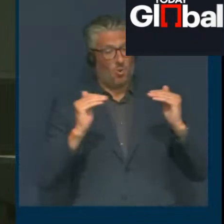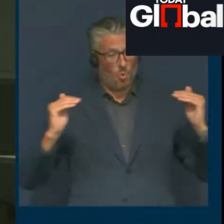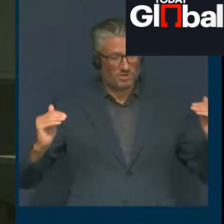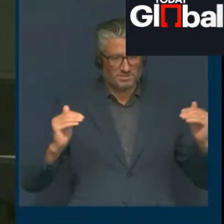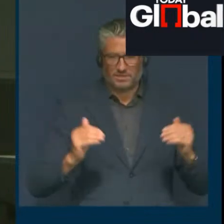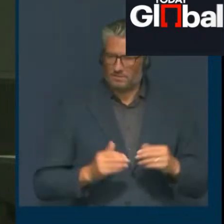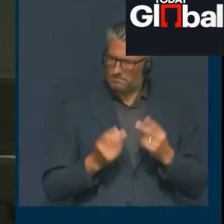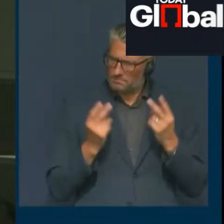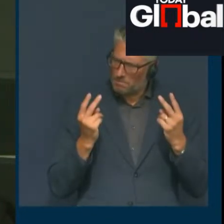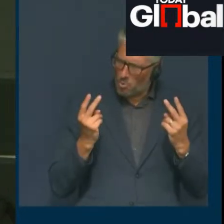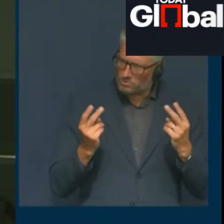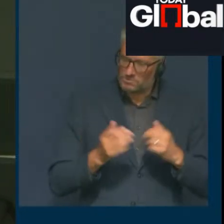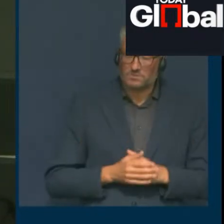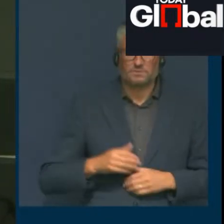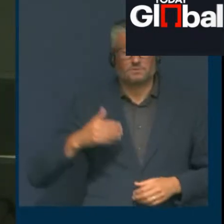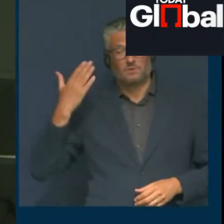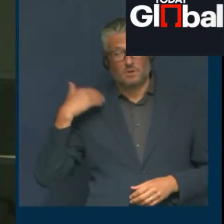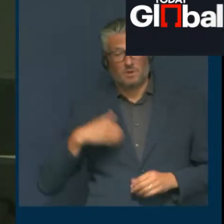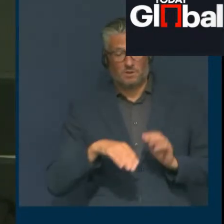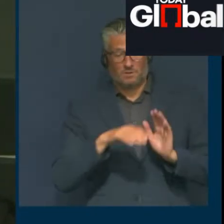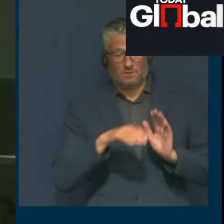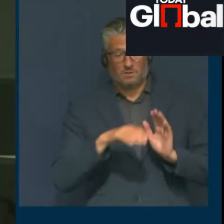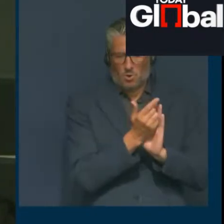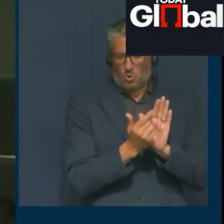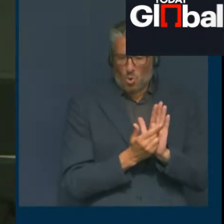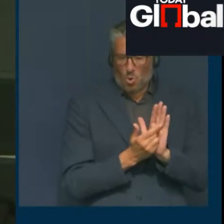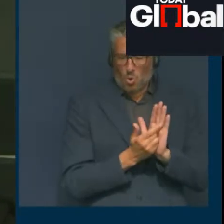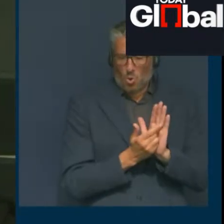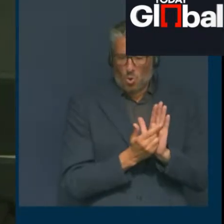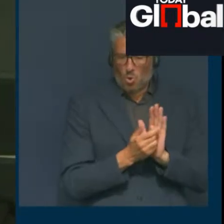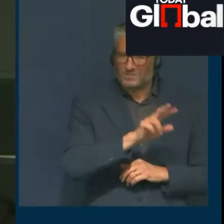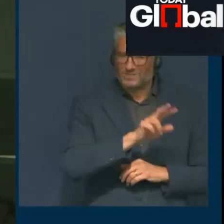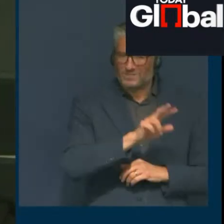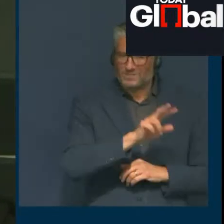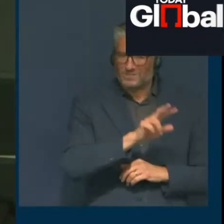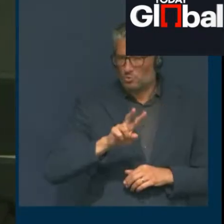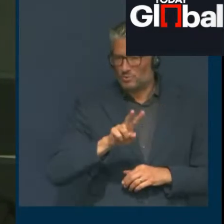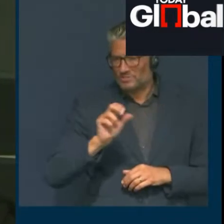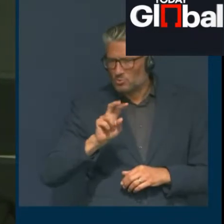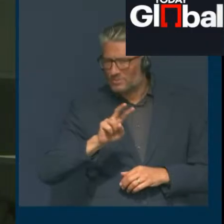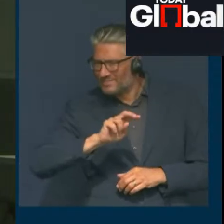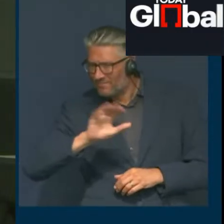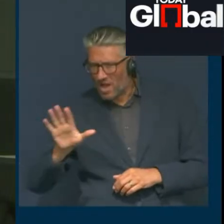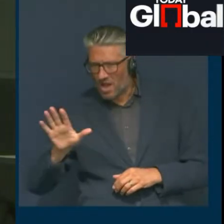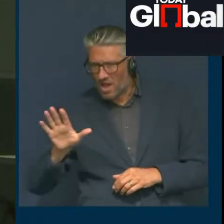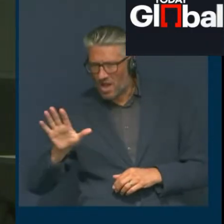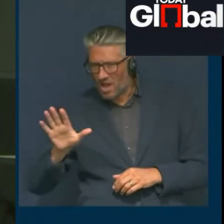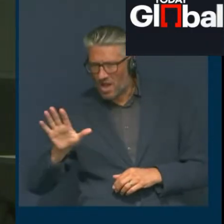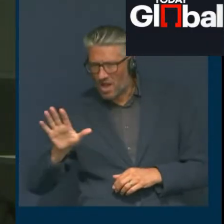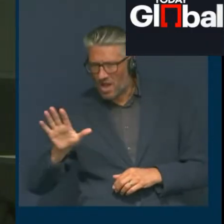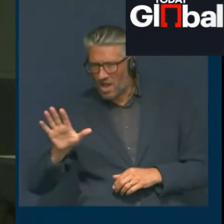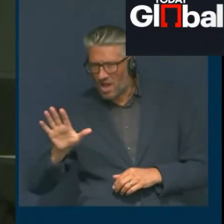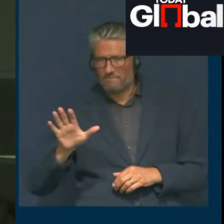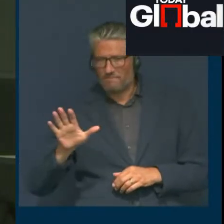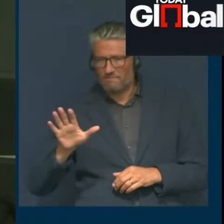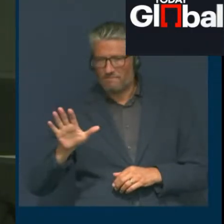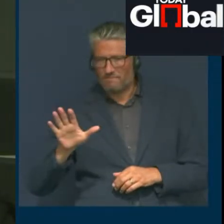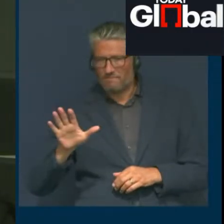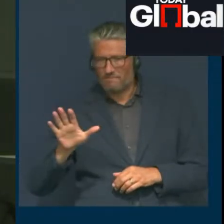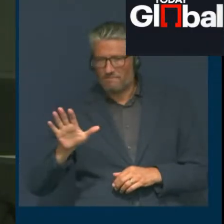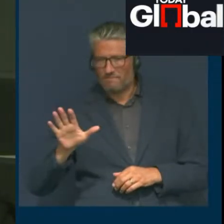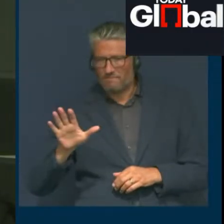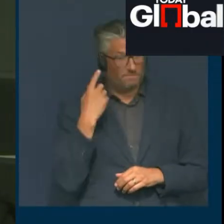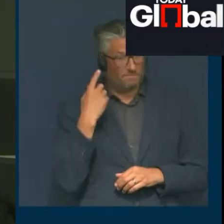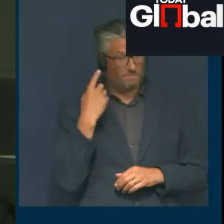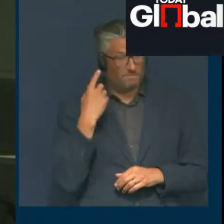of 2025 on the persons with disabilities provide all forms of provisions to combat